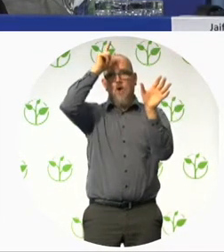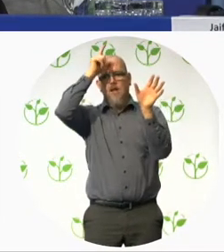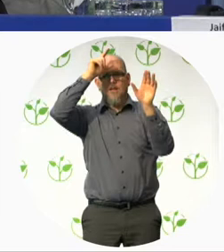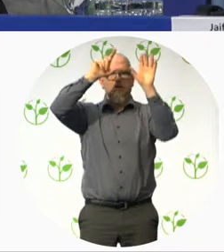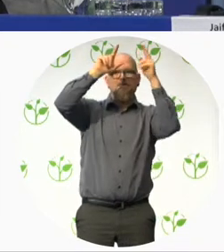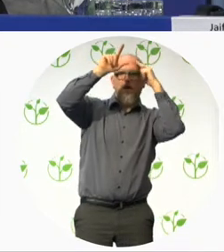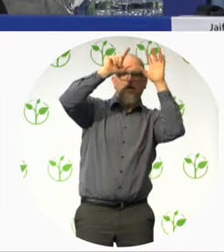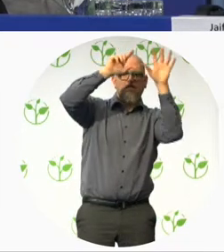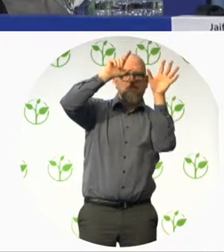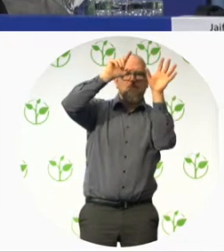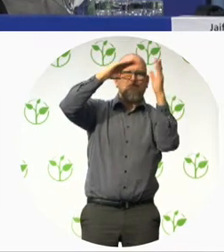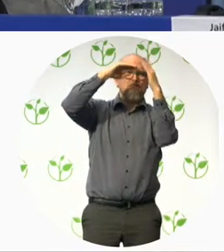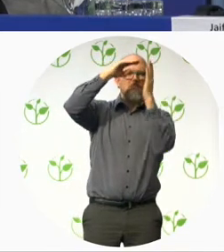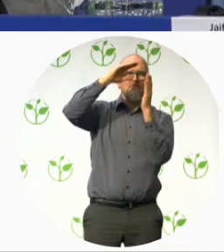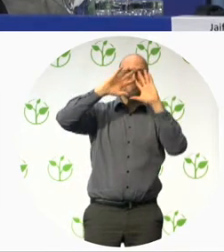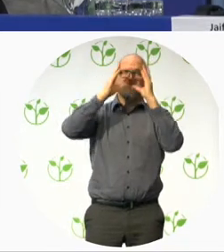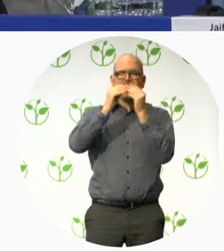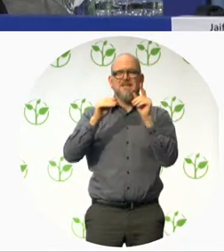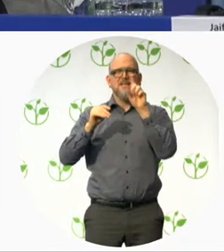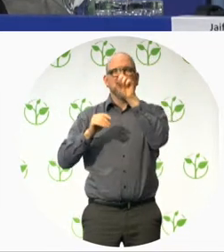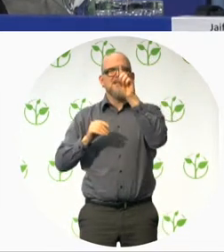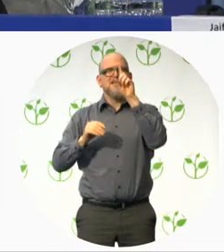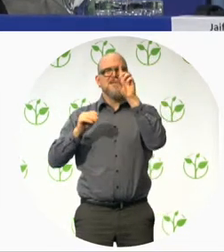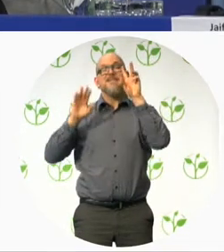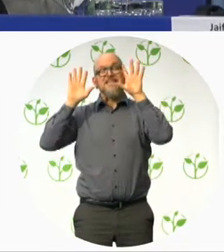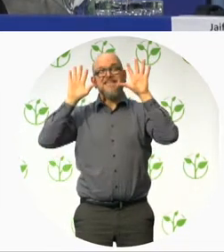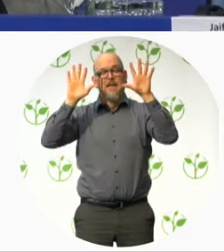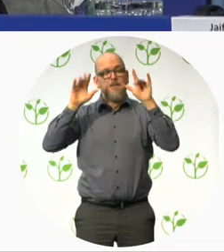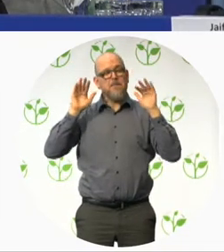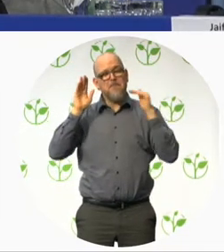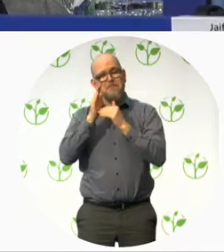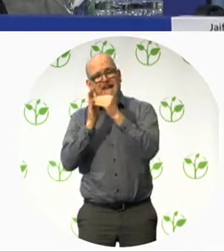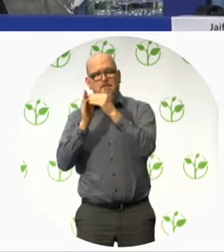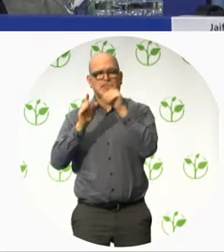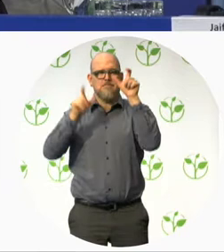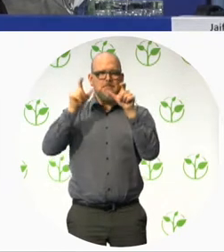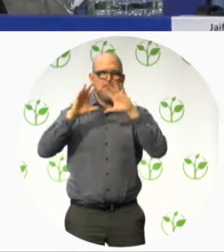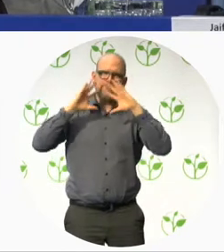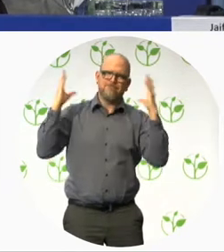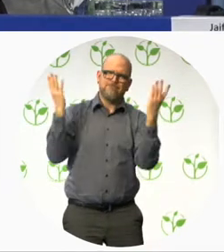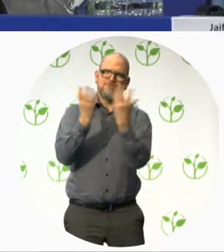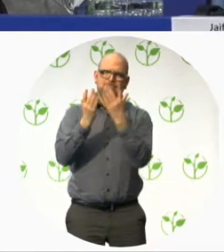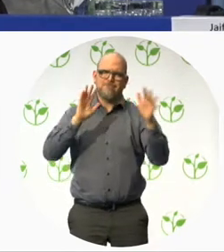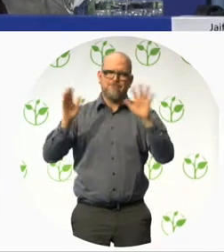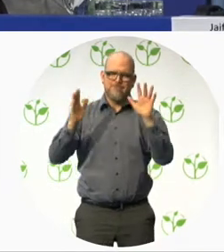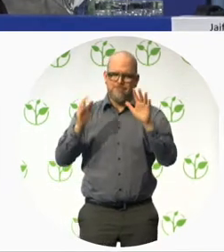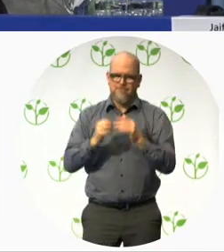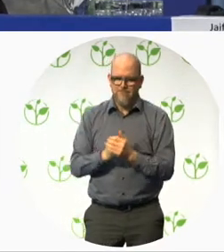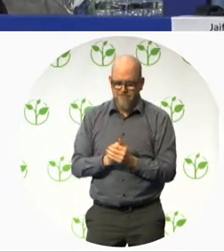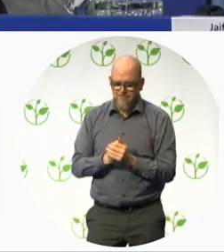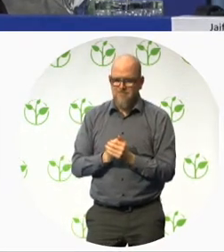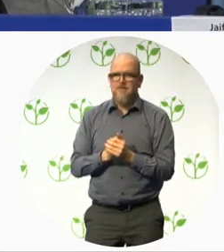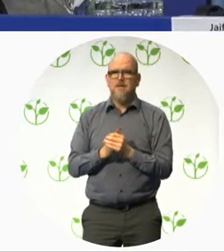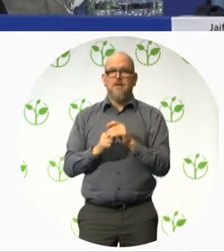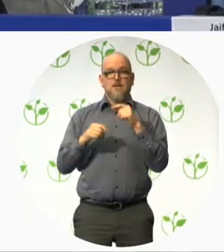to 25,000 deaf persons in Jordan. The neighboring countries as well, they share